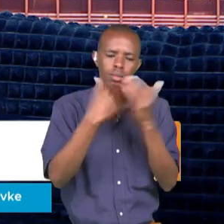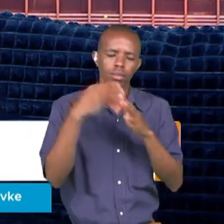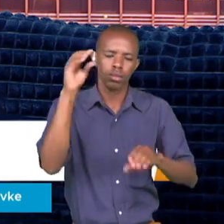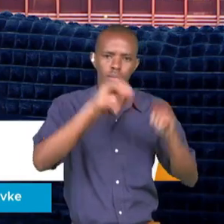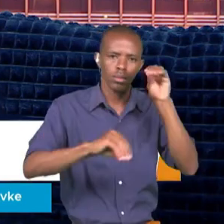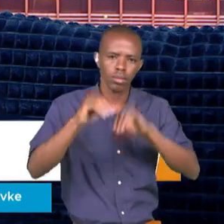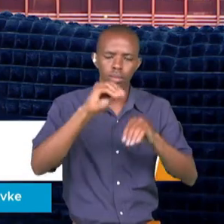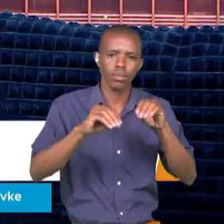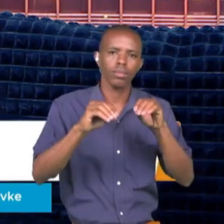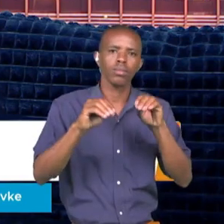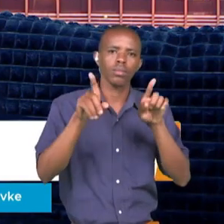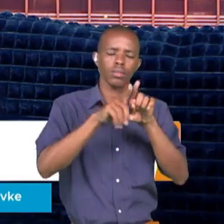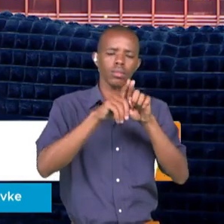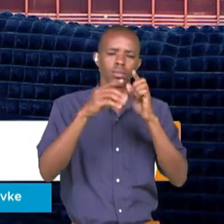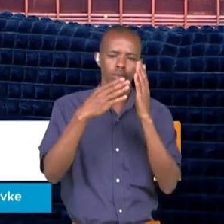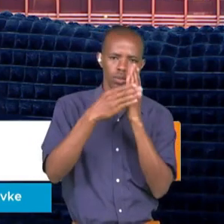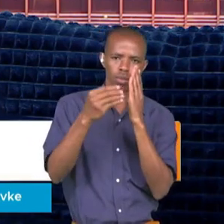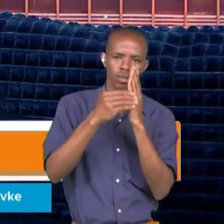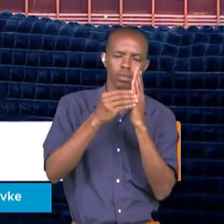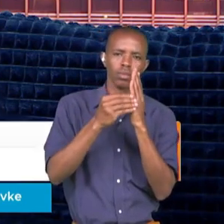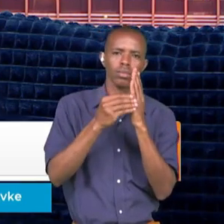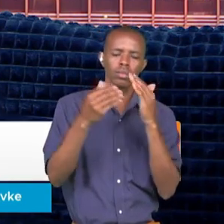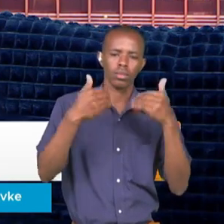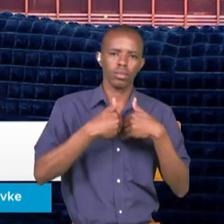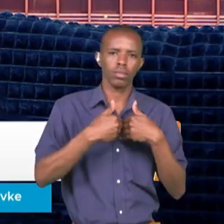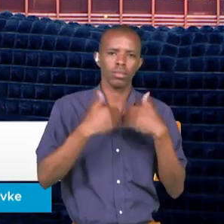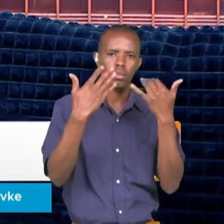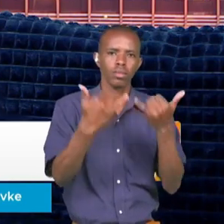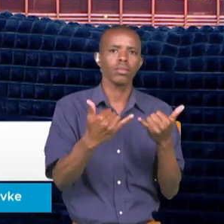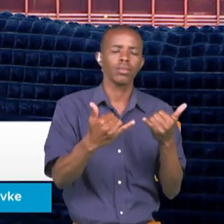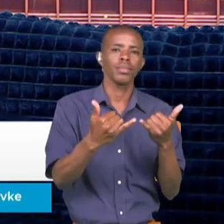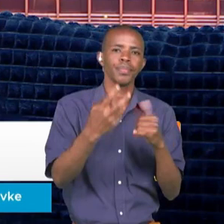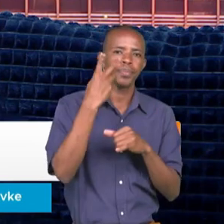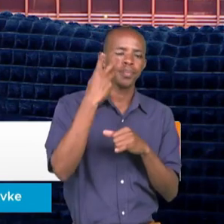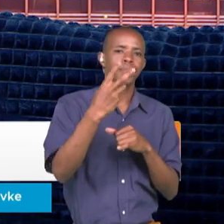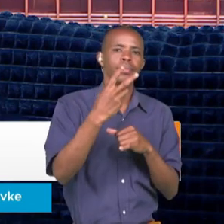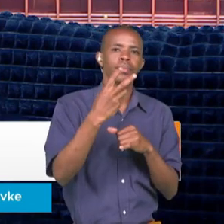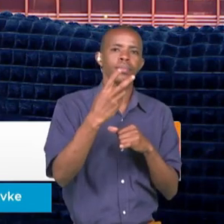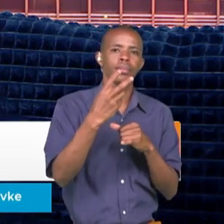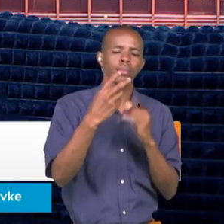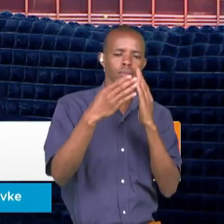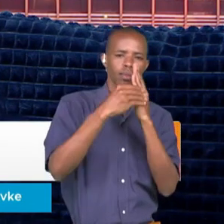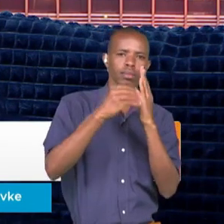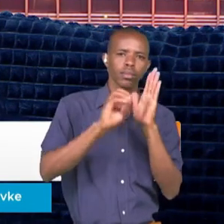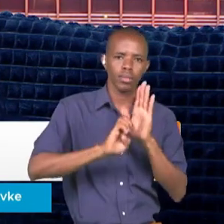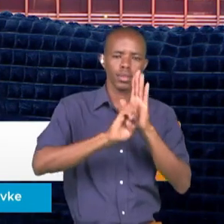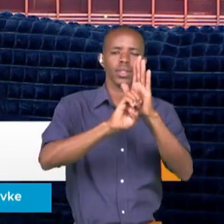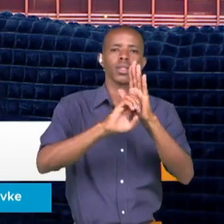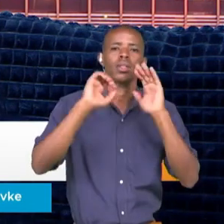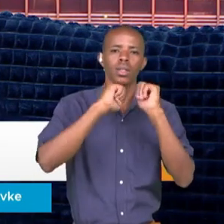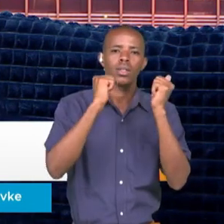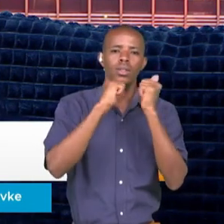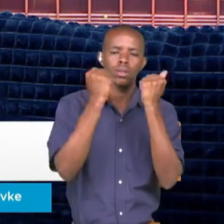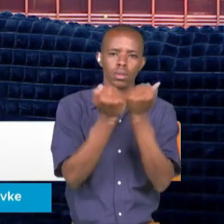to even the careers that are coming up. Mm-hmm. Right now, you'll look at careers like in the social